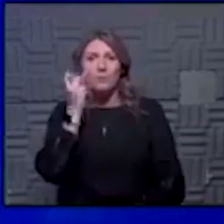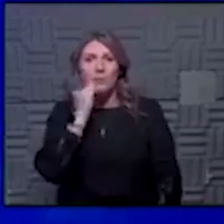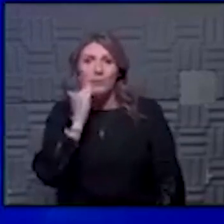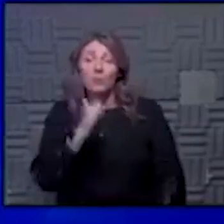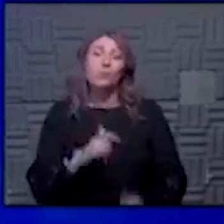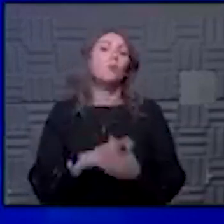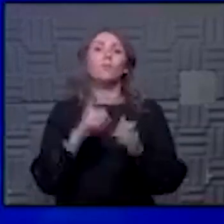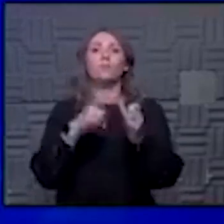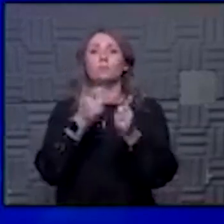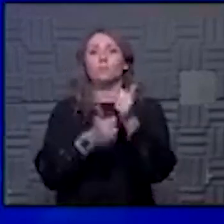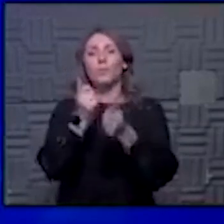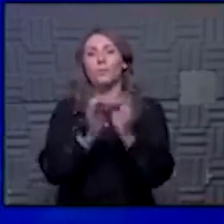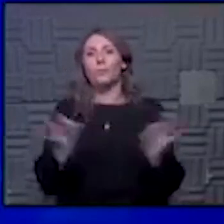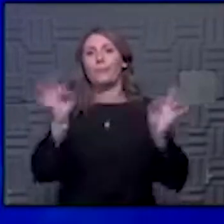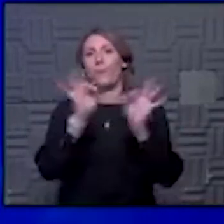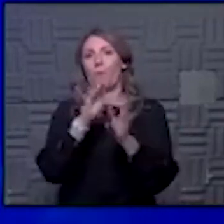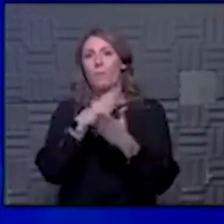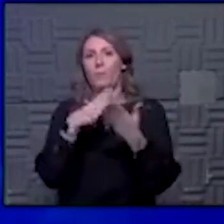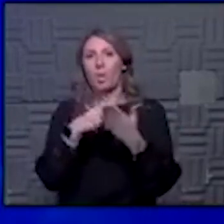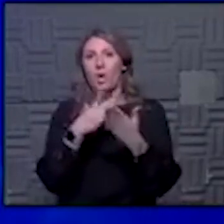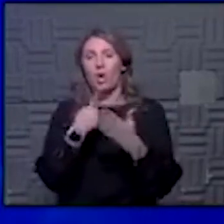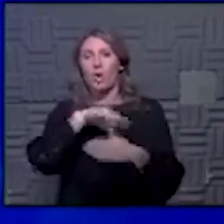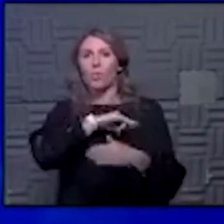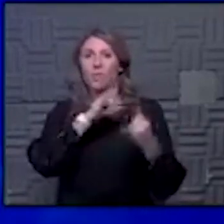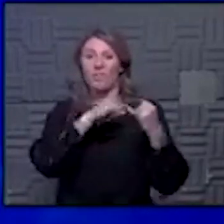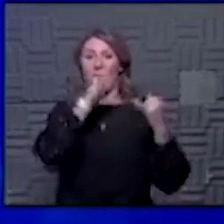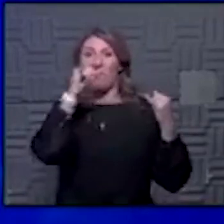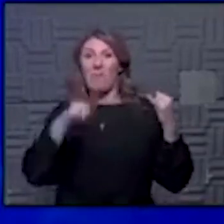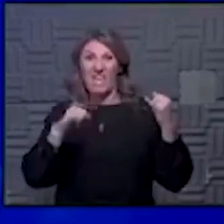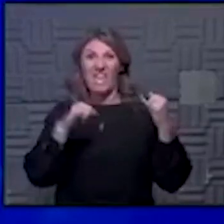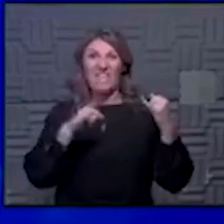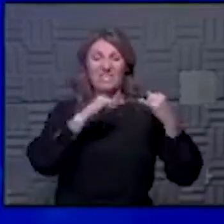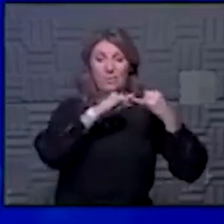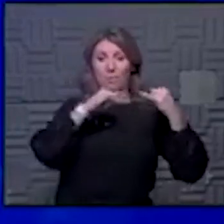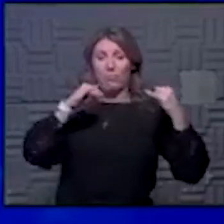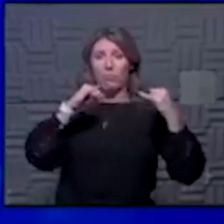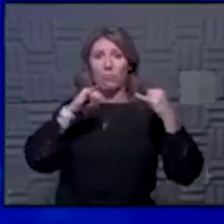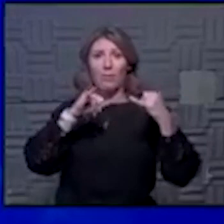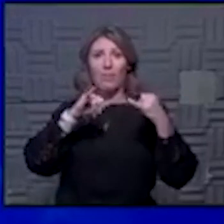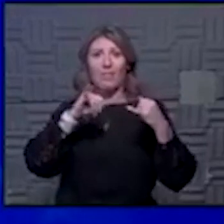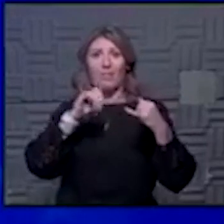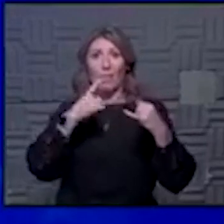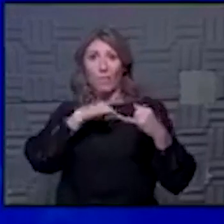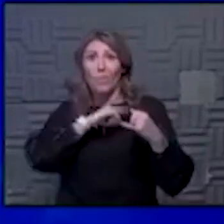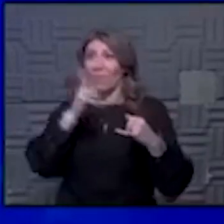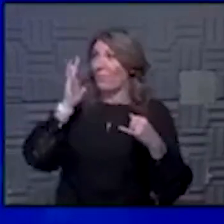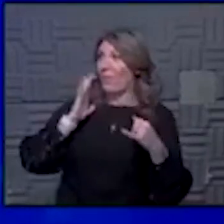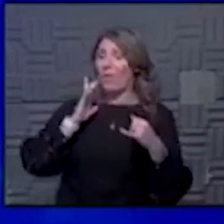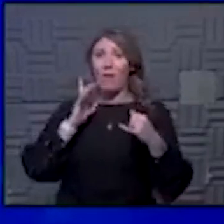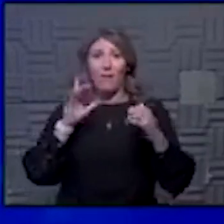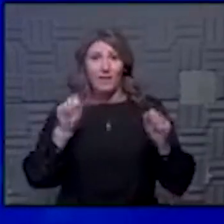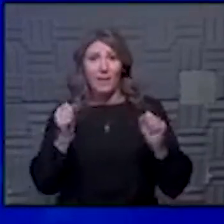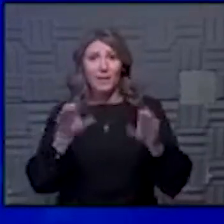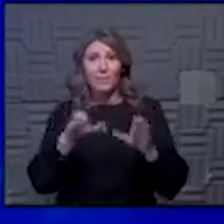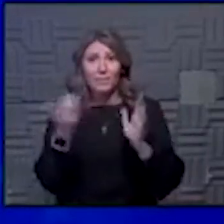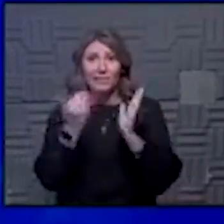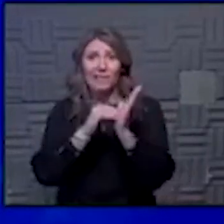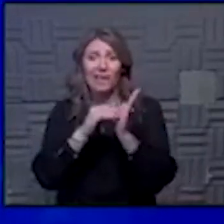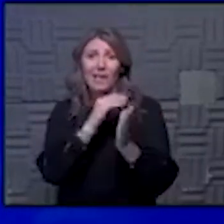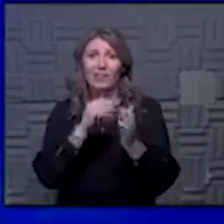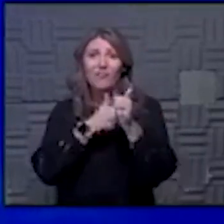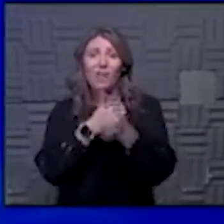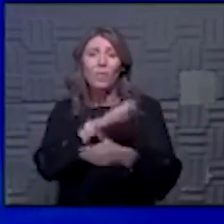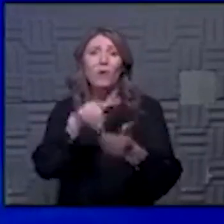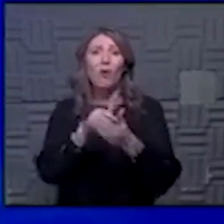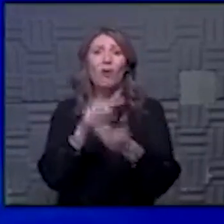first of all, the most important piece of information is that we've bent the curve before and we can bend it again. And it's all about following the pillars of infection control. And I think